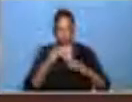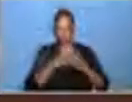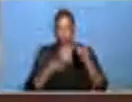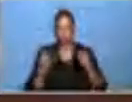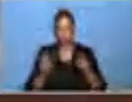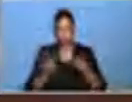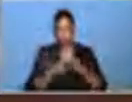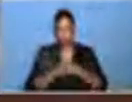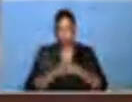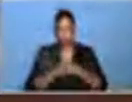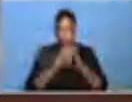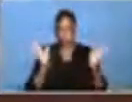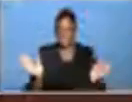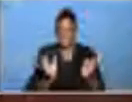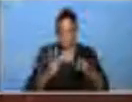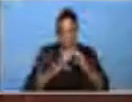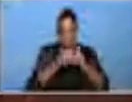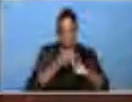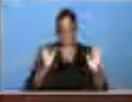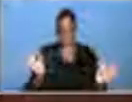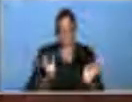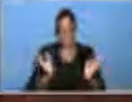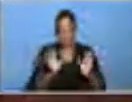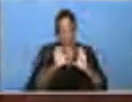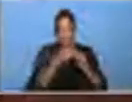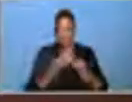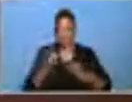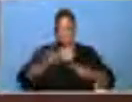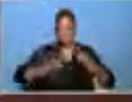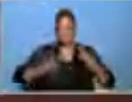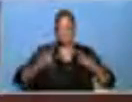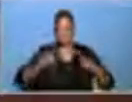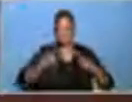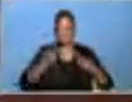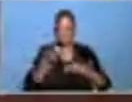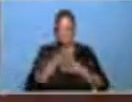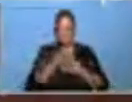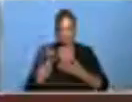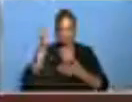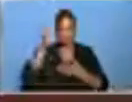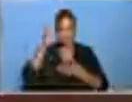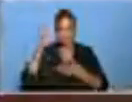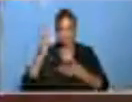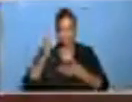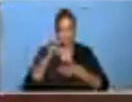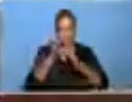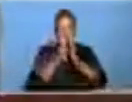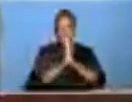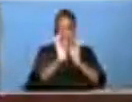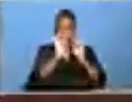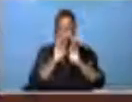friends, encourage your families, encourage everyone to come out and to participate and ask the